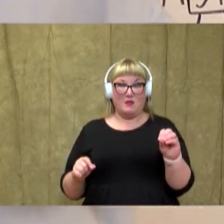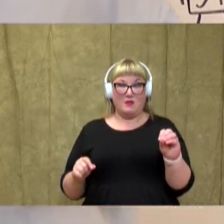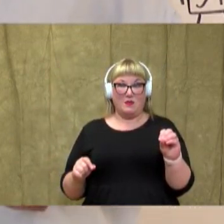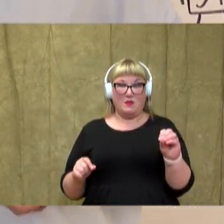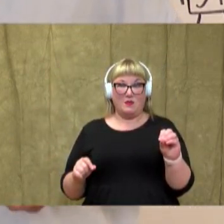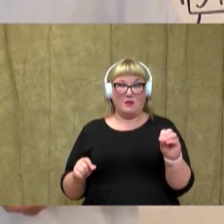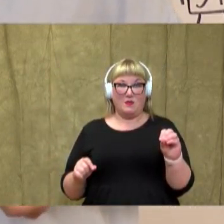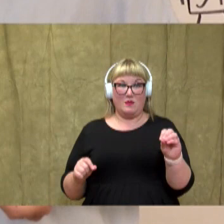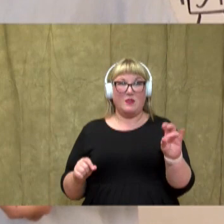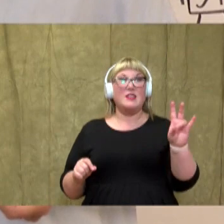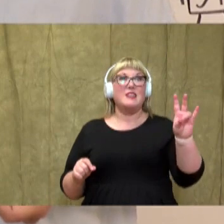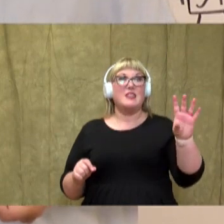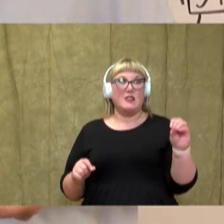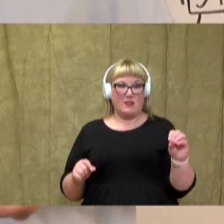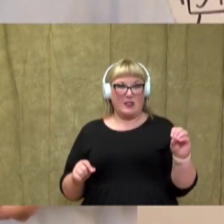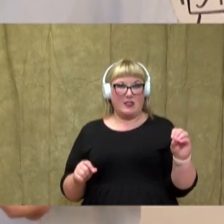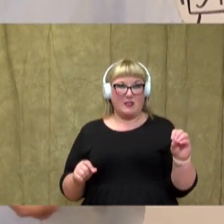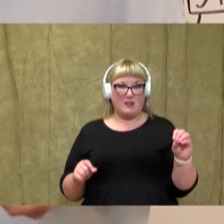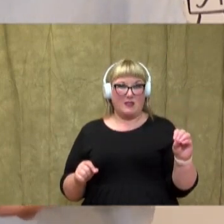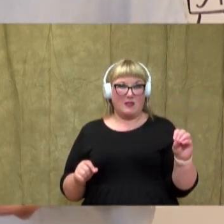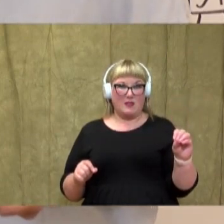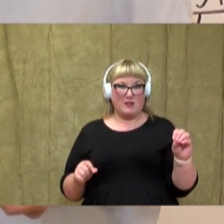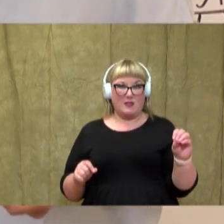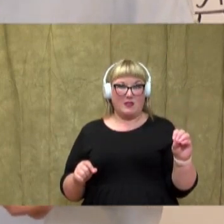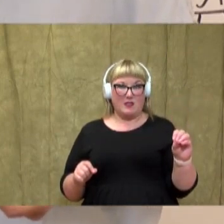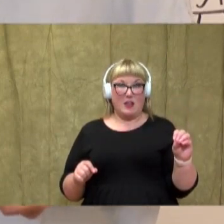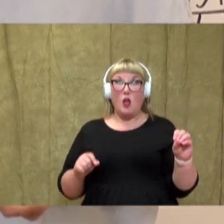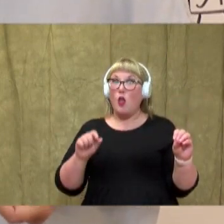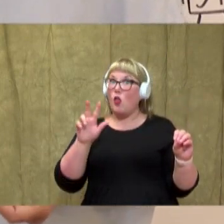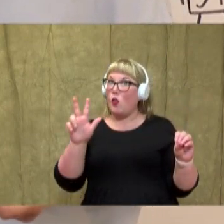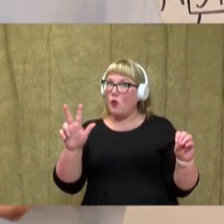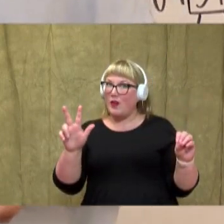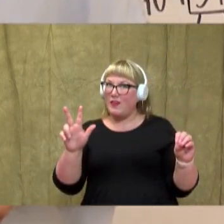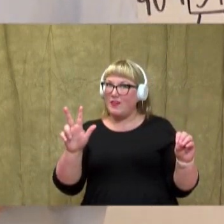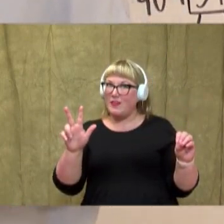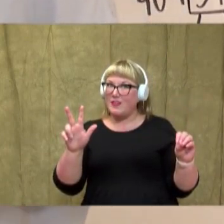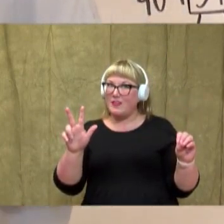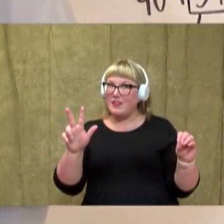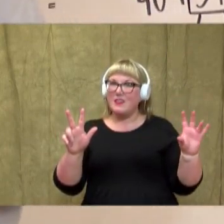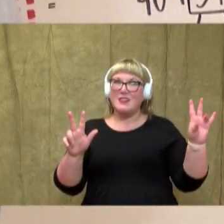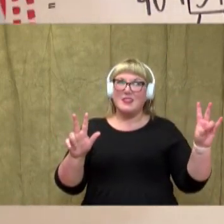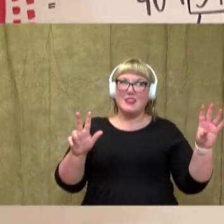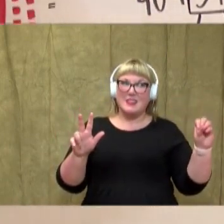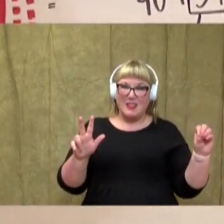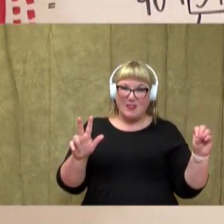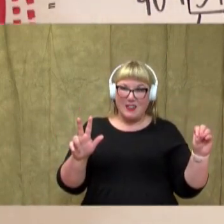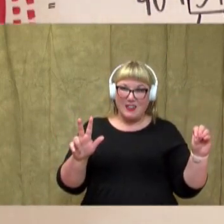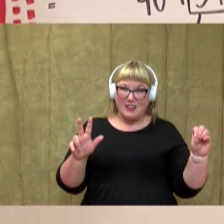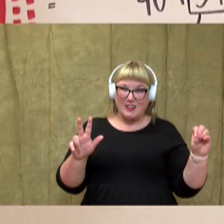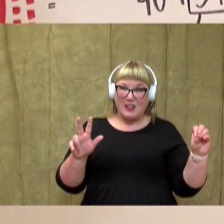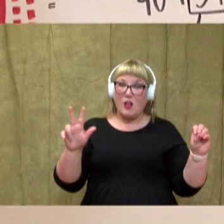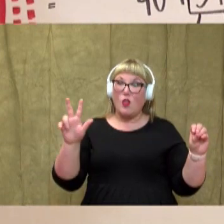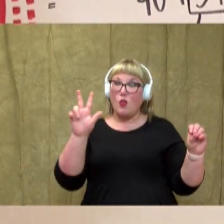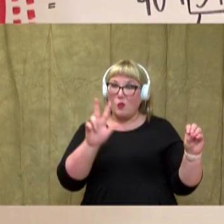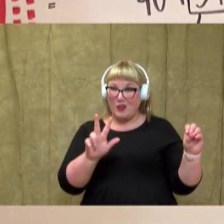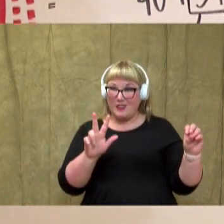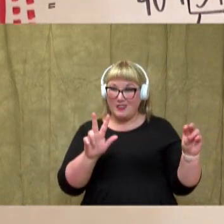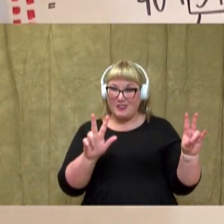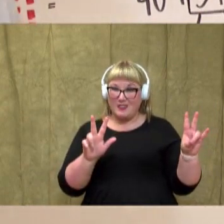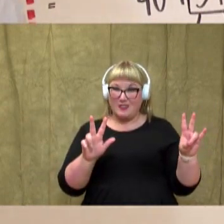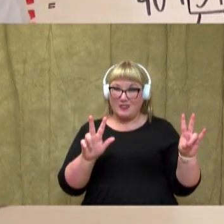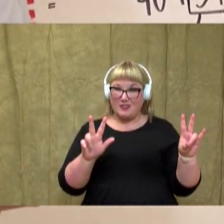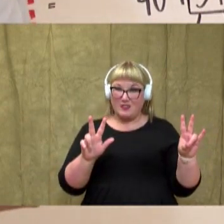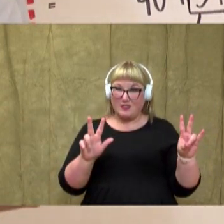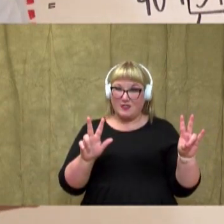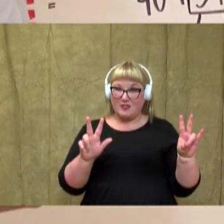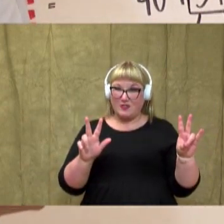So I brought it down for my equation. 3 is in the ones place. I fill that in